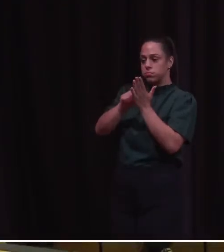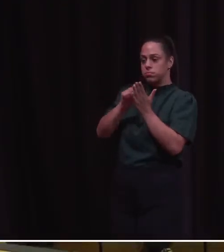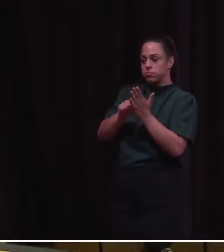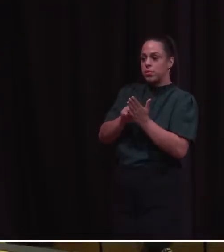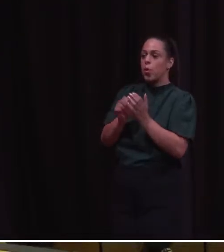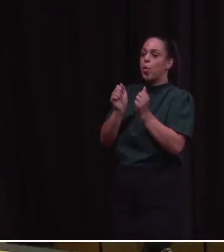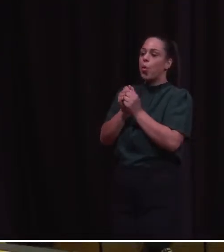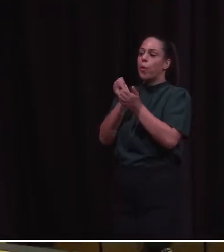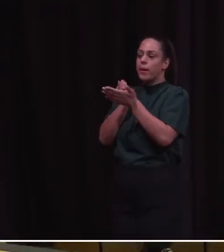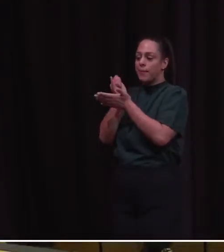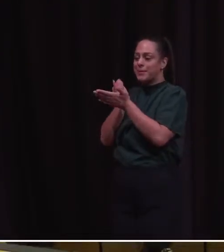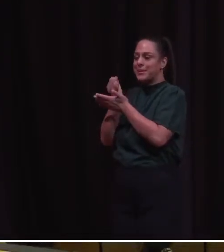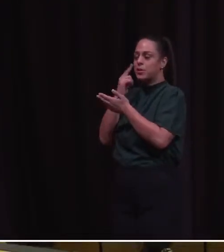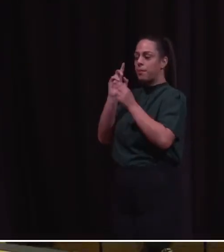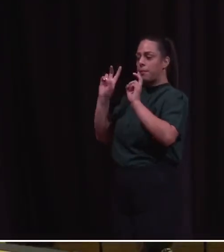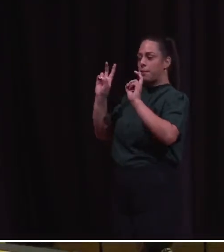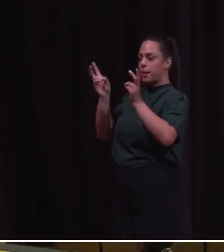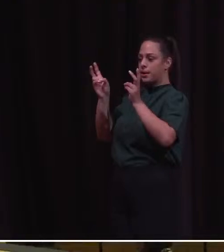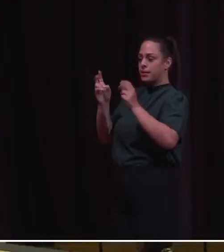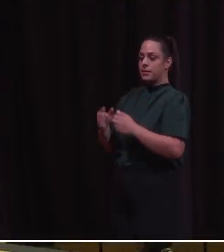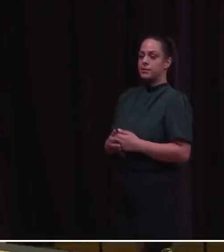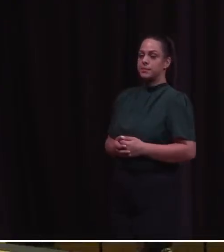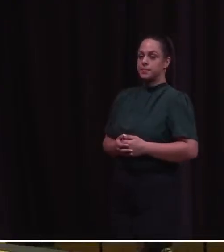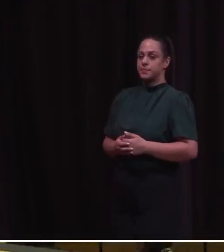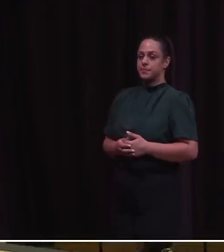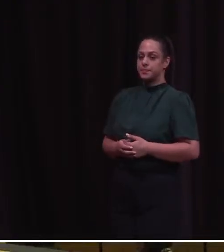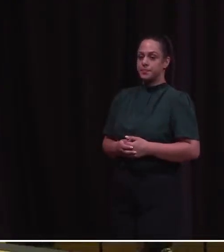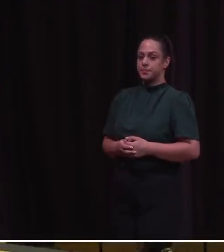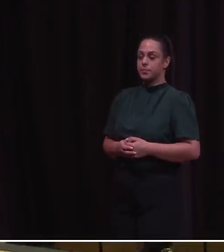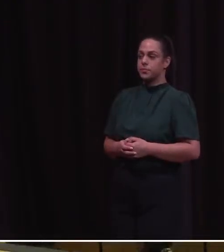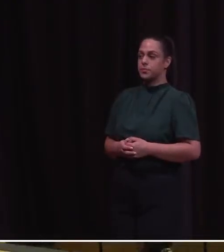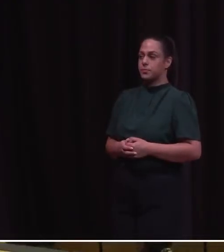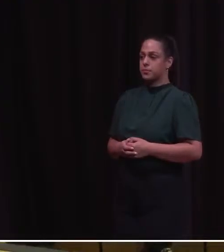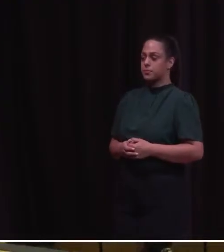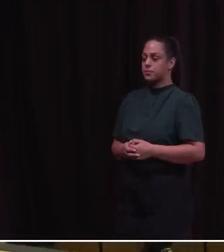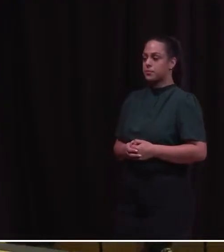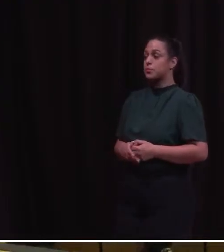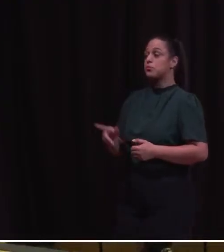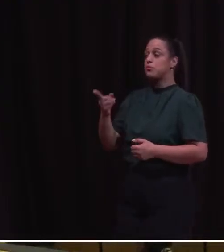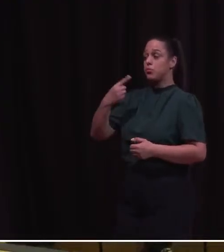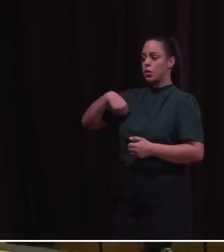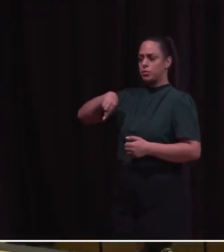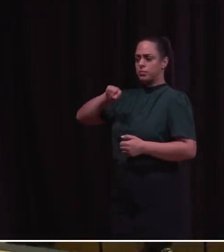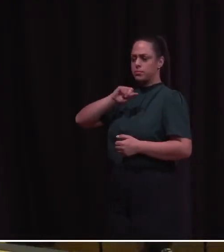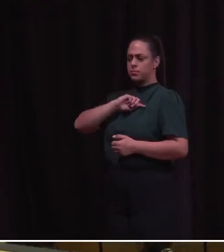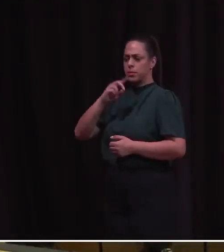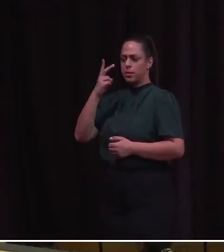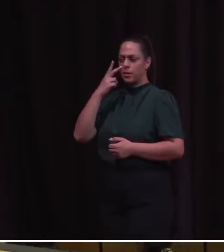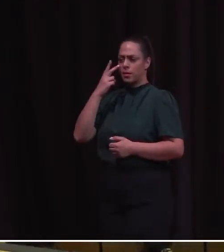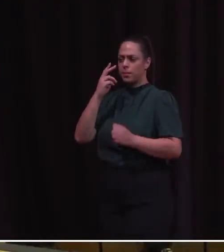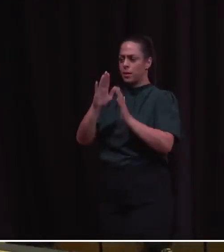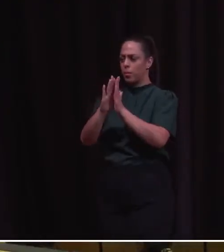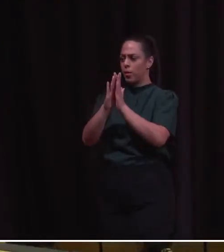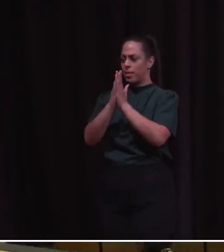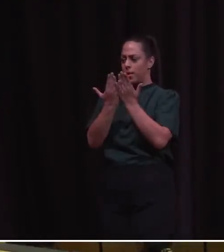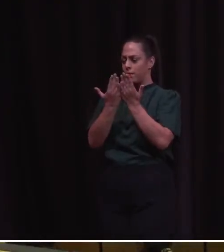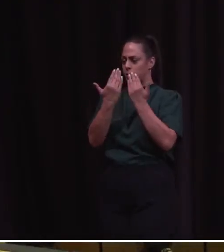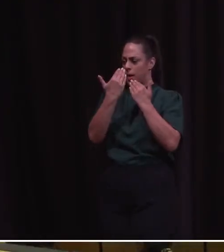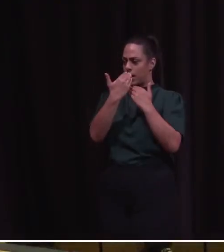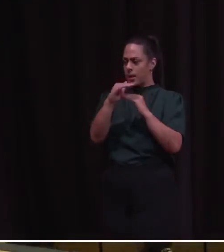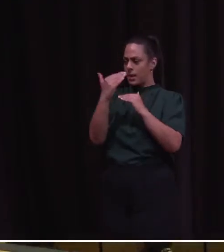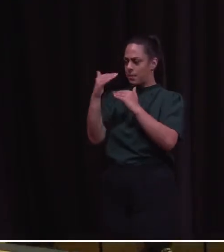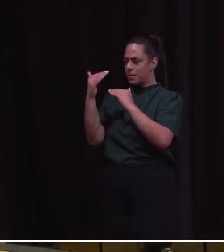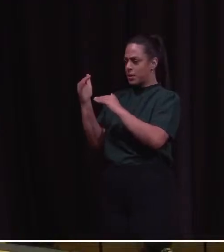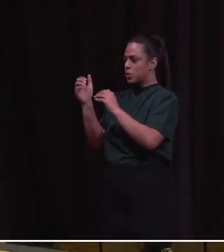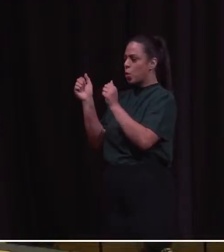specific information for the book, do you encounter some limitations finding certain information?